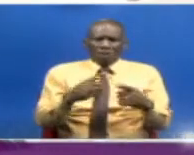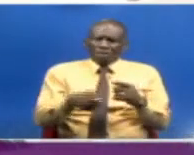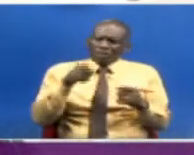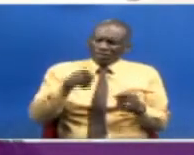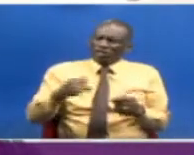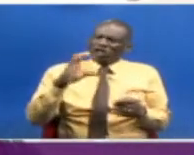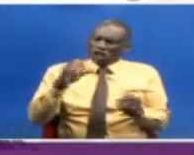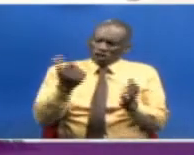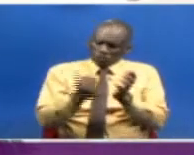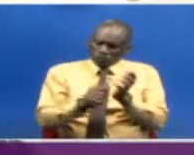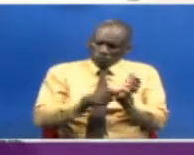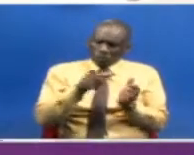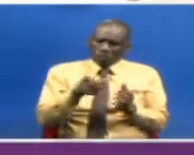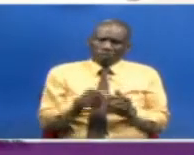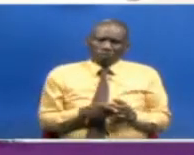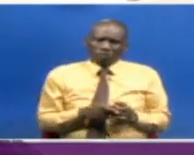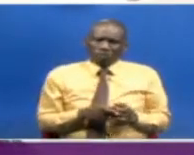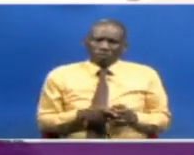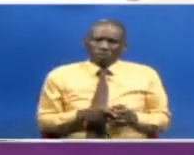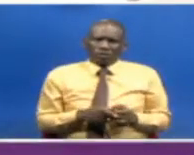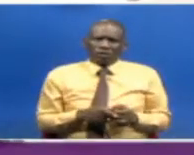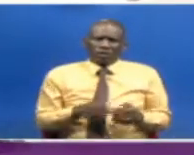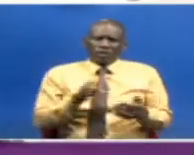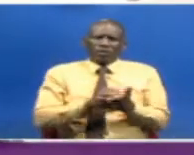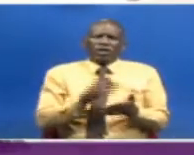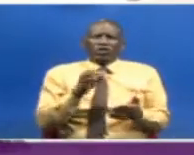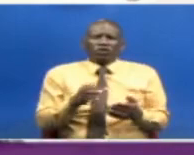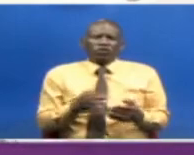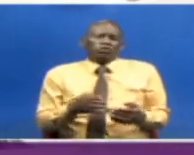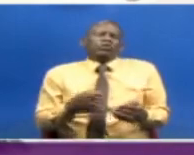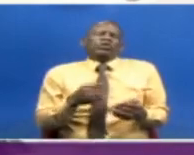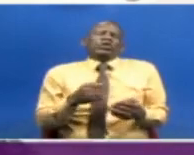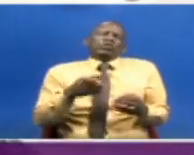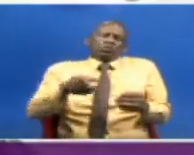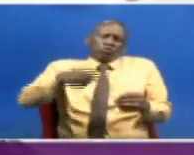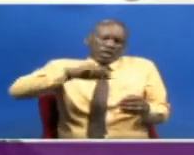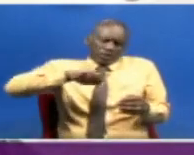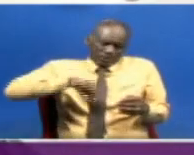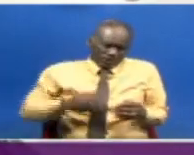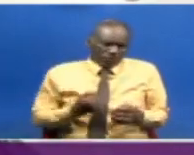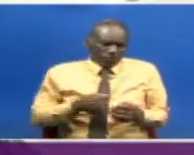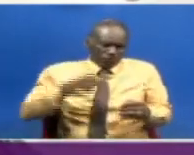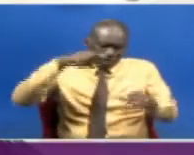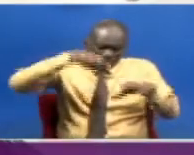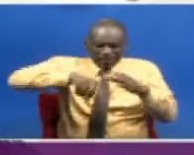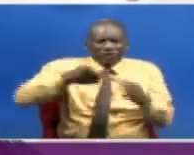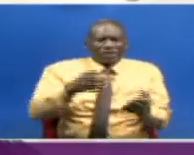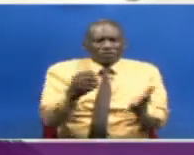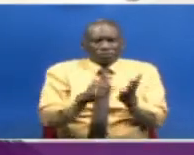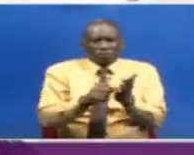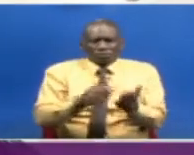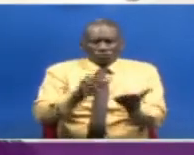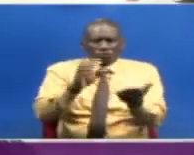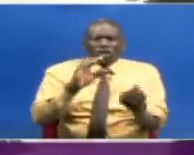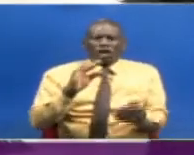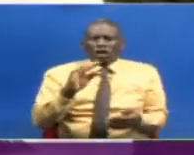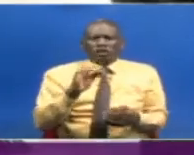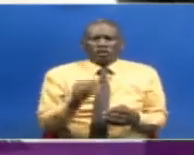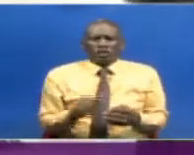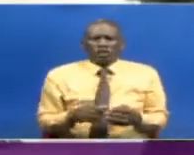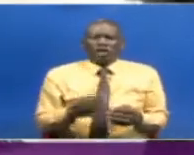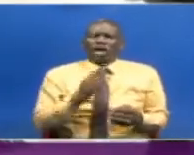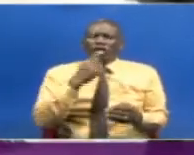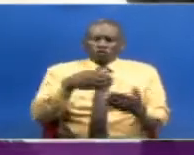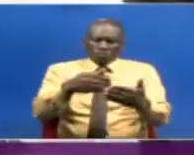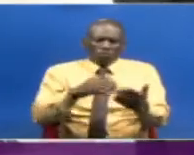crunch nile ya kujitakia, because like I told you before, we have been